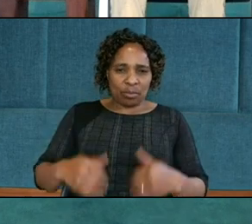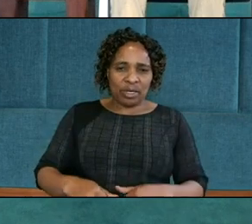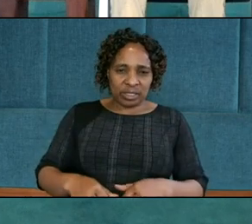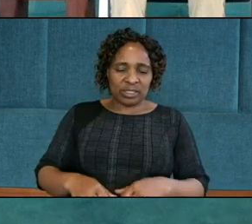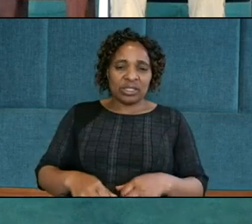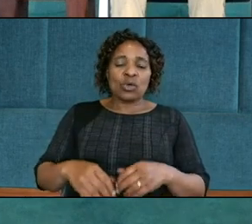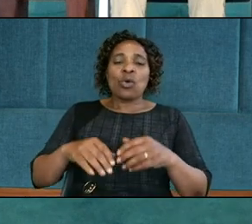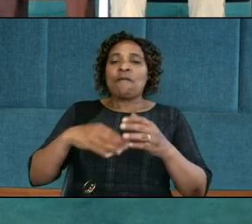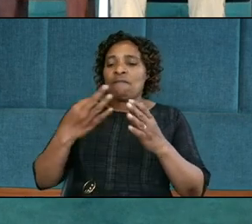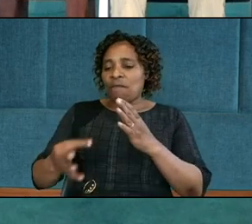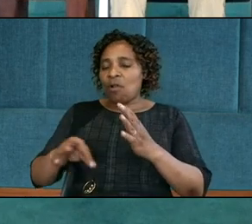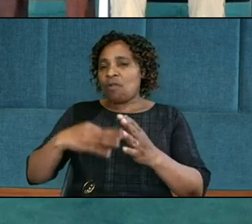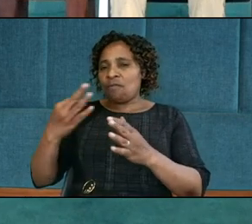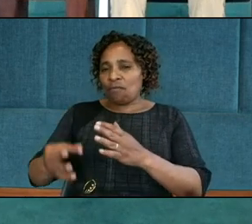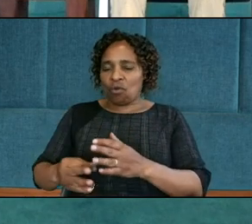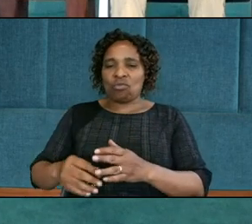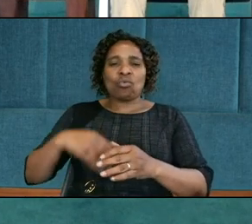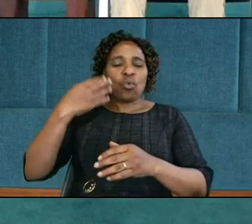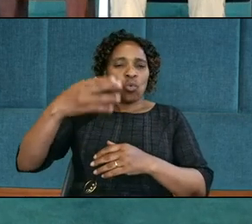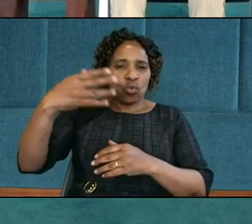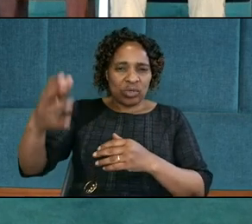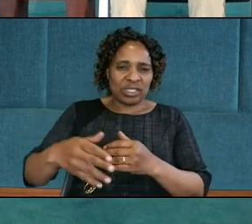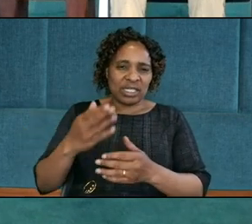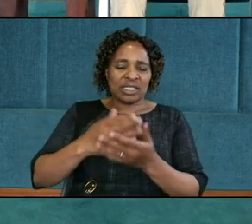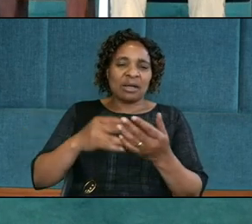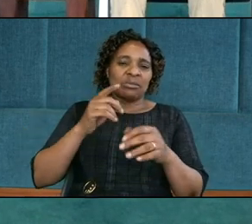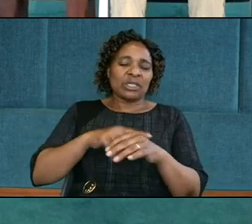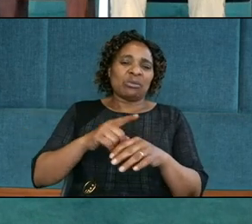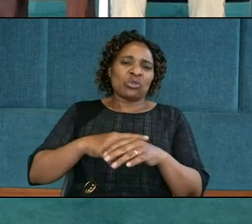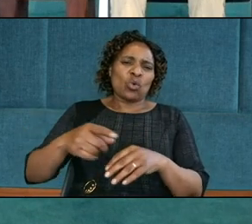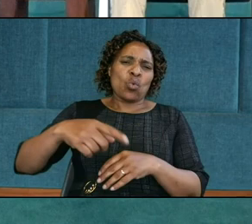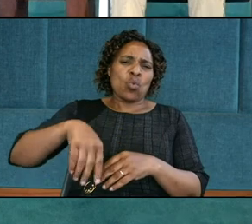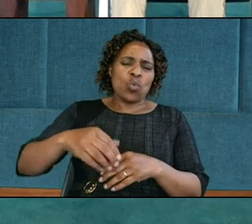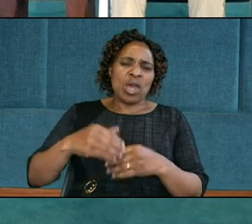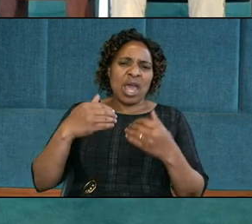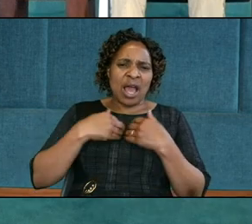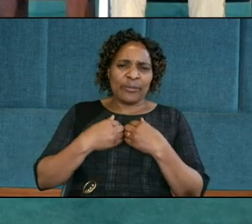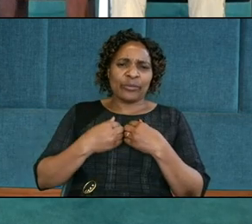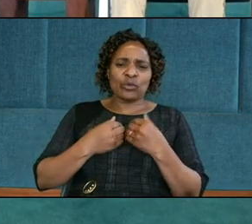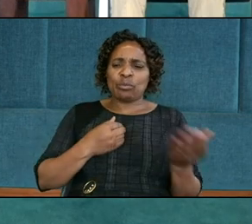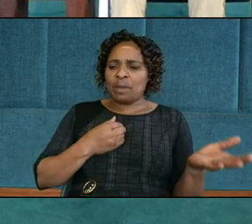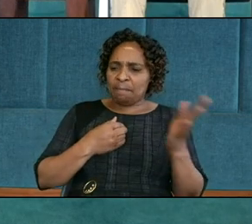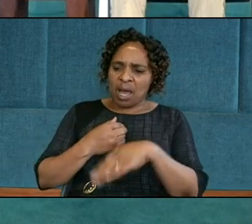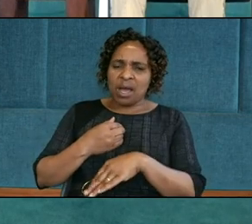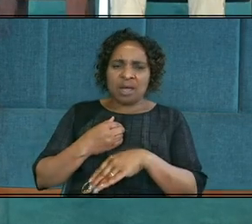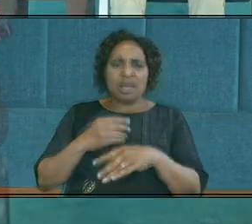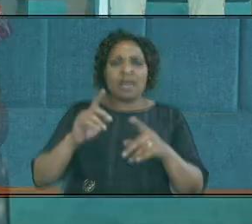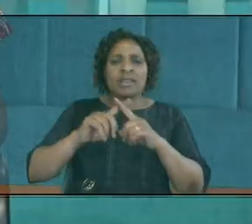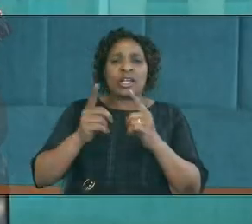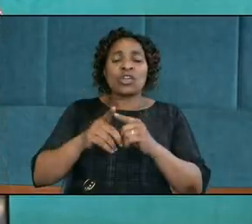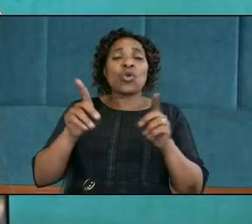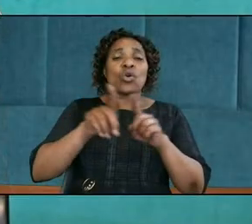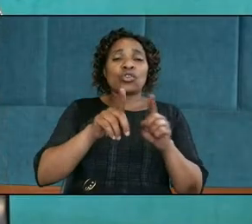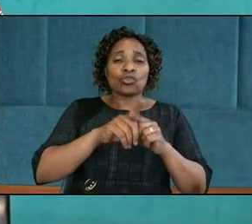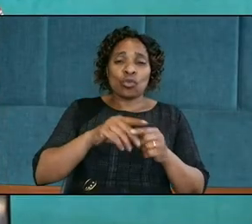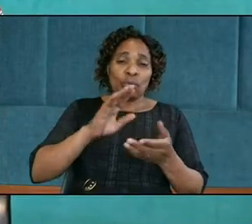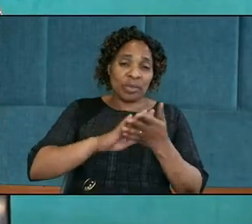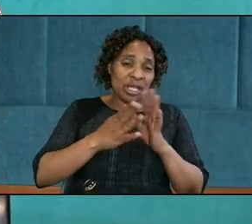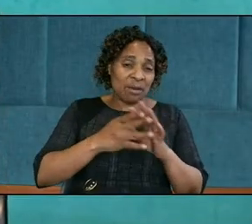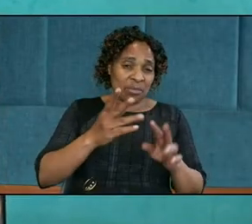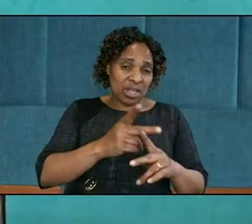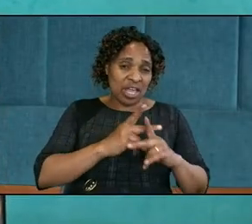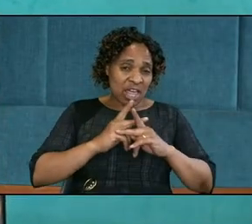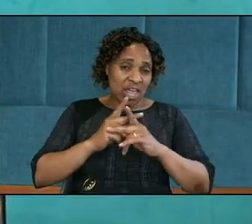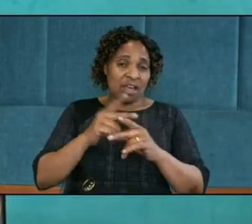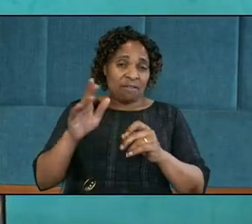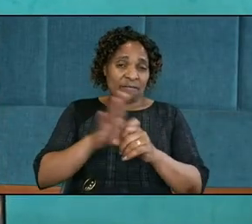fall constantly. And, you know, sometimes, you know, we have to get back. But then we also have to be careful